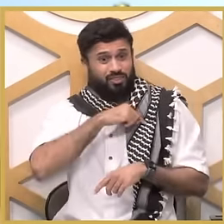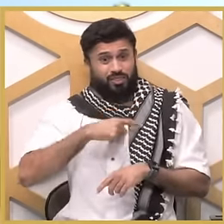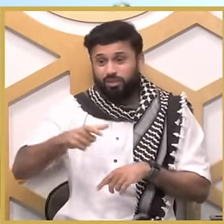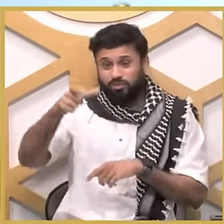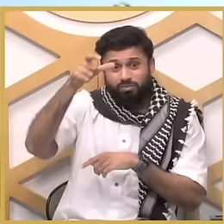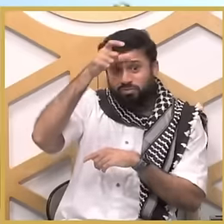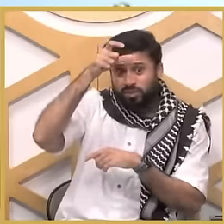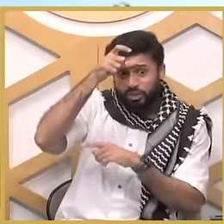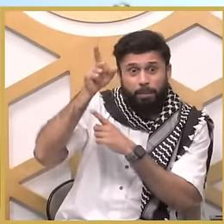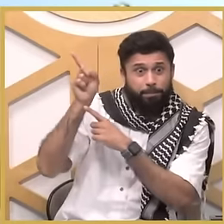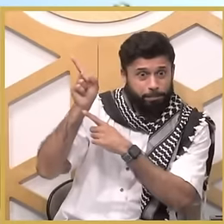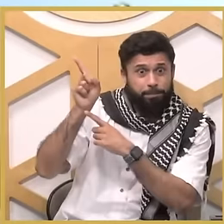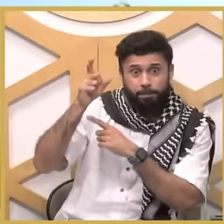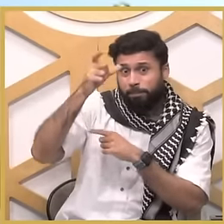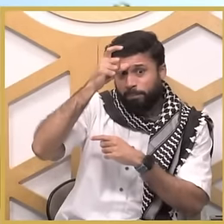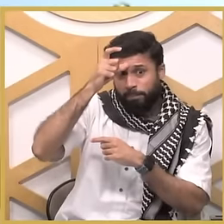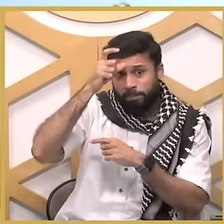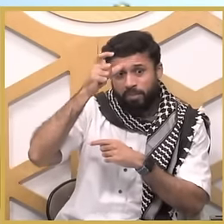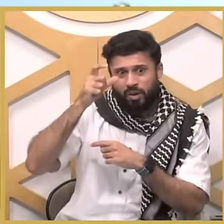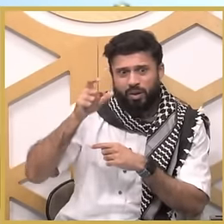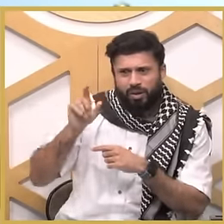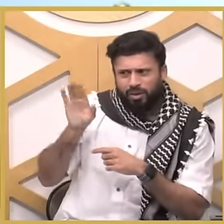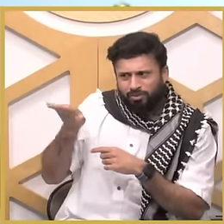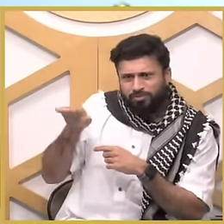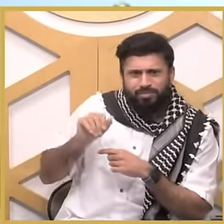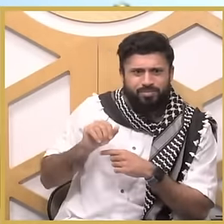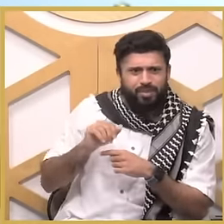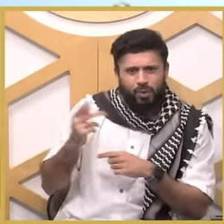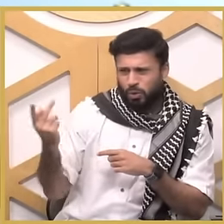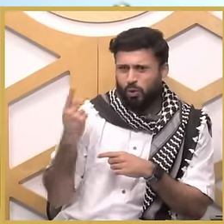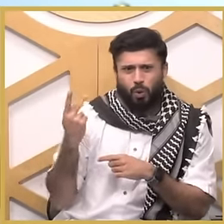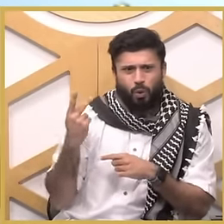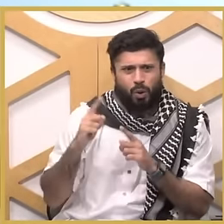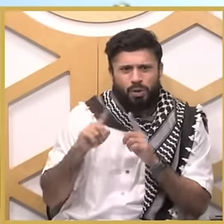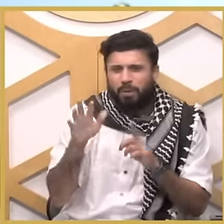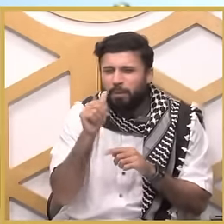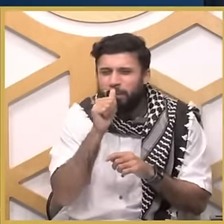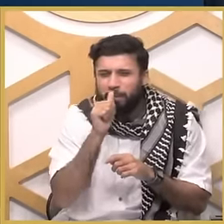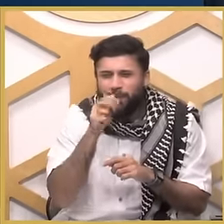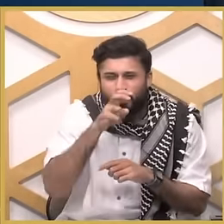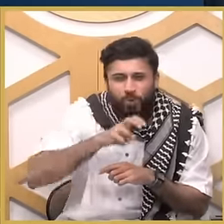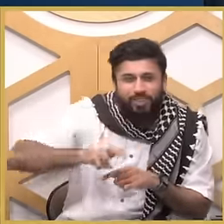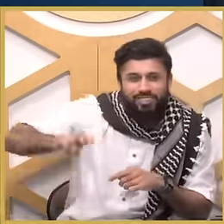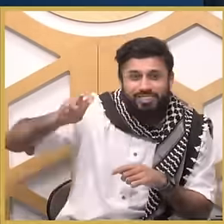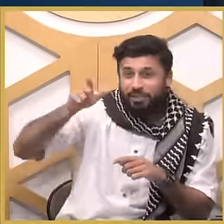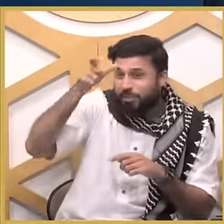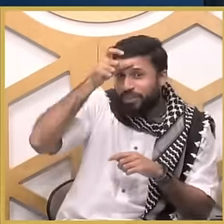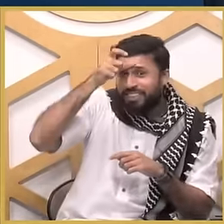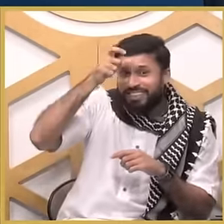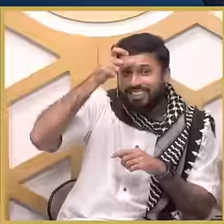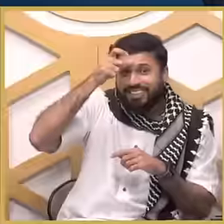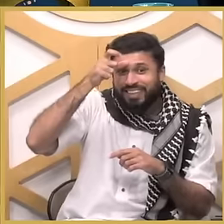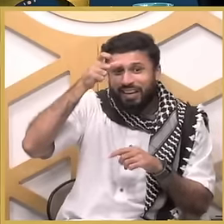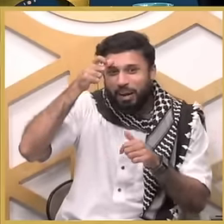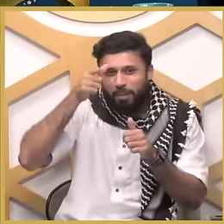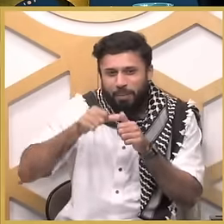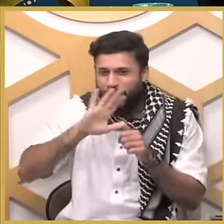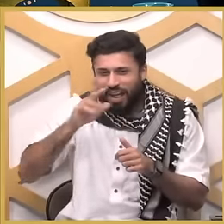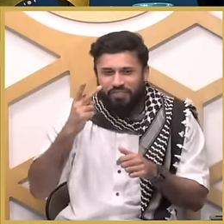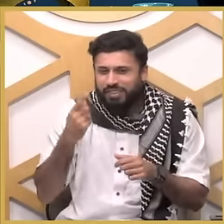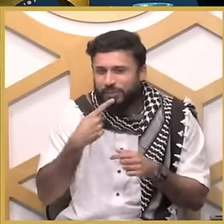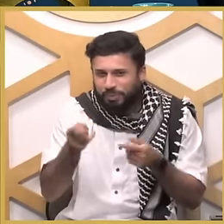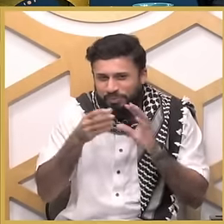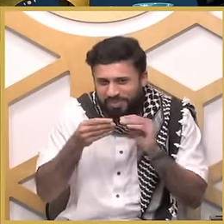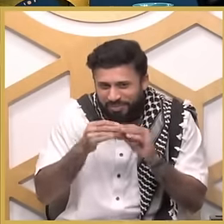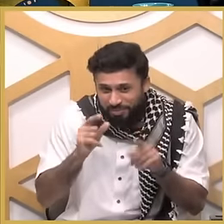a secret trip to Turkey. We didn't tell you guys. True story, by the way. So when we were in Turkey. No longer secret, man. Secret, right? No,